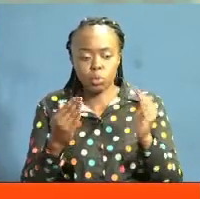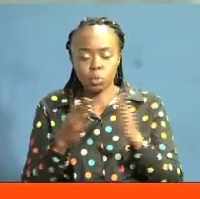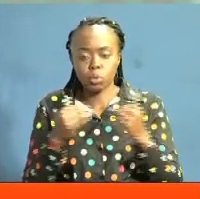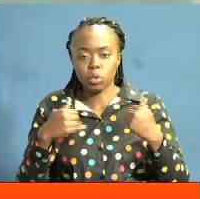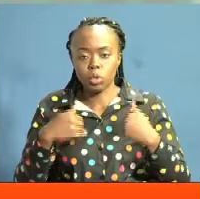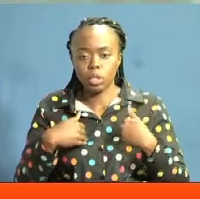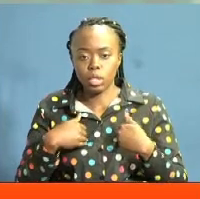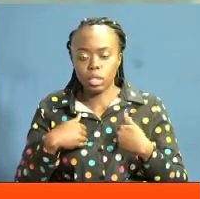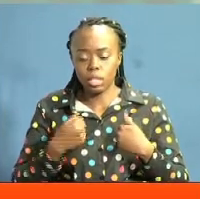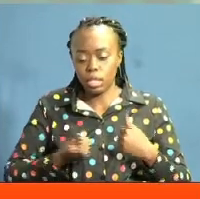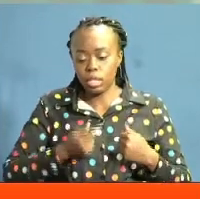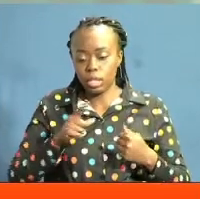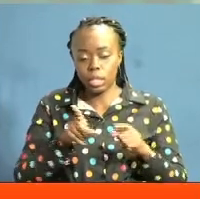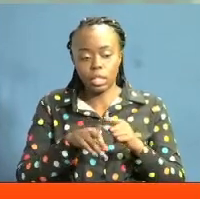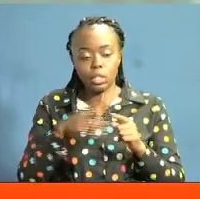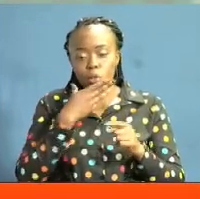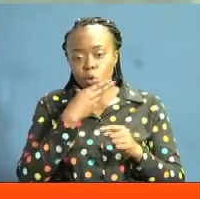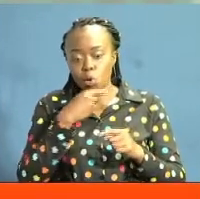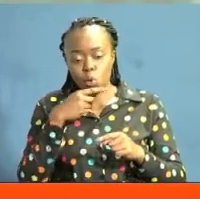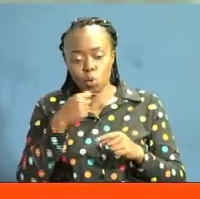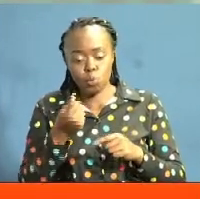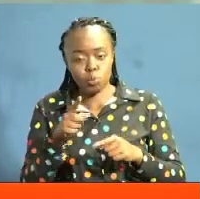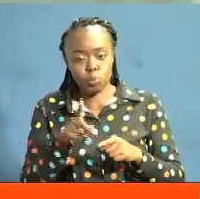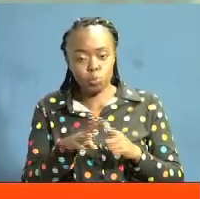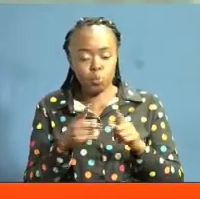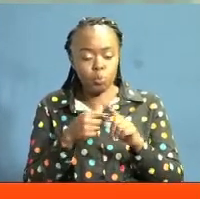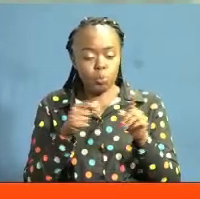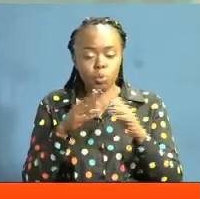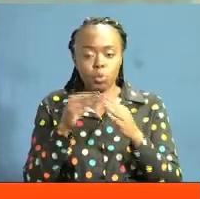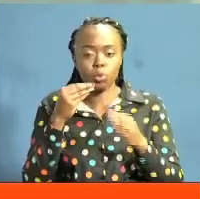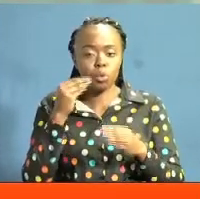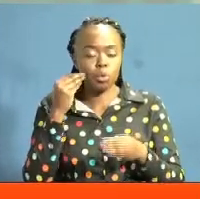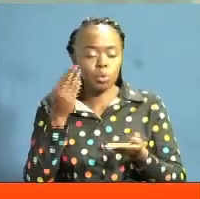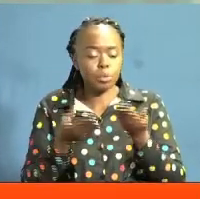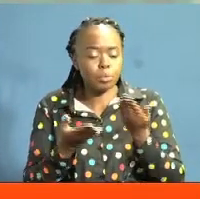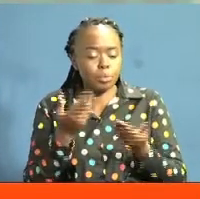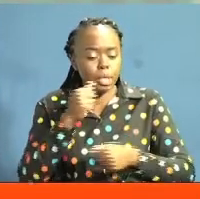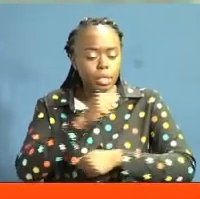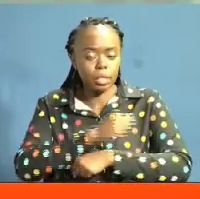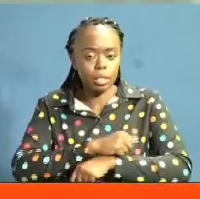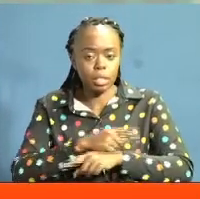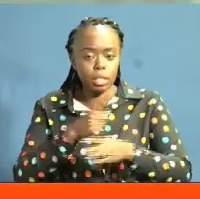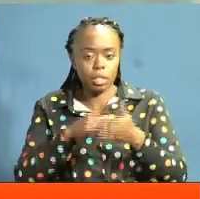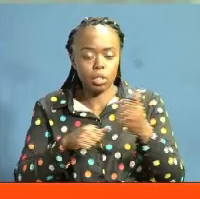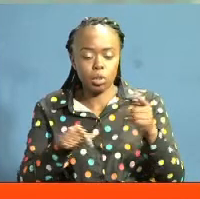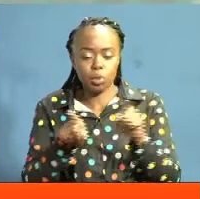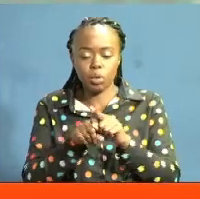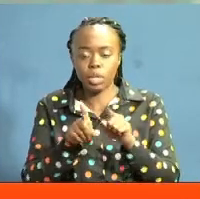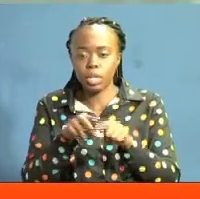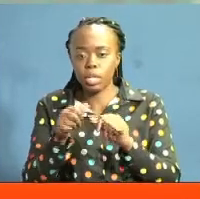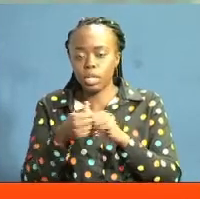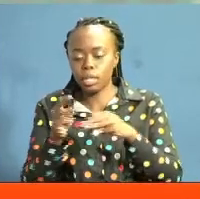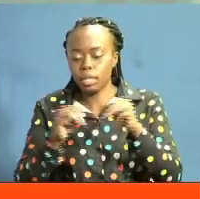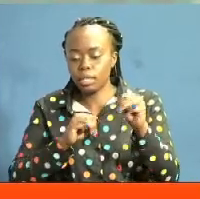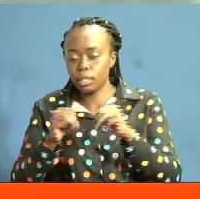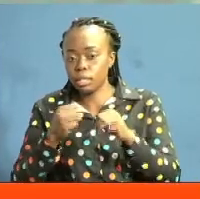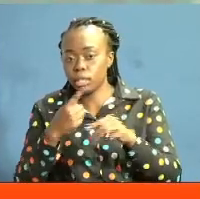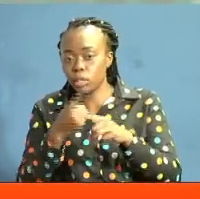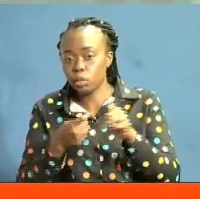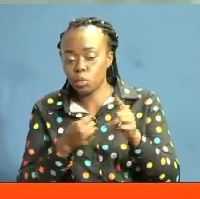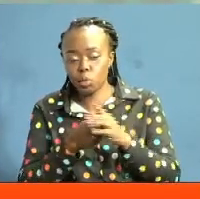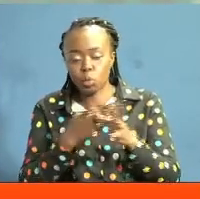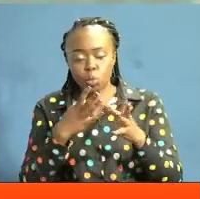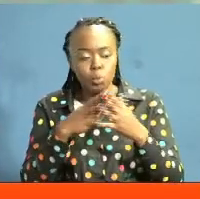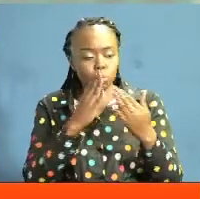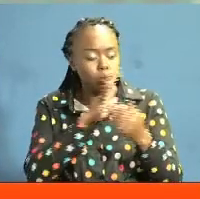he or she is receiving rejection at home or either at school. What are the sort of manifestation in terms of